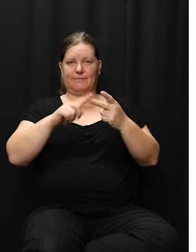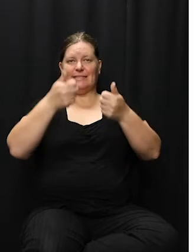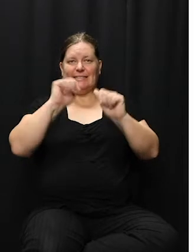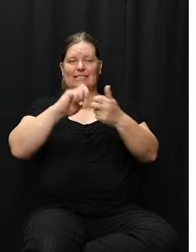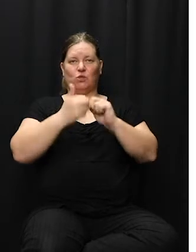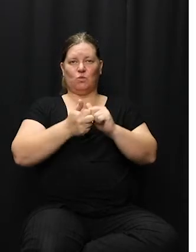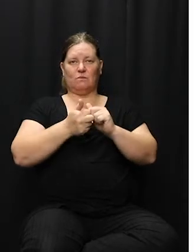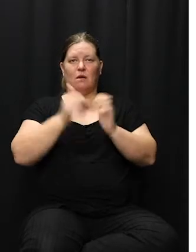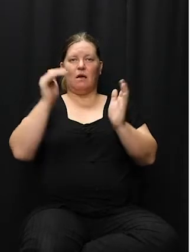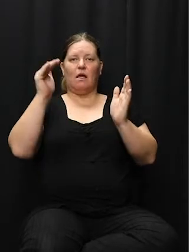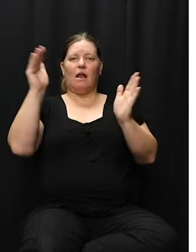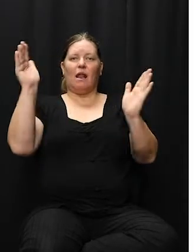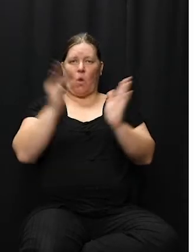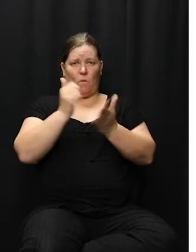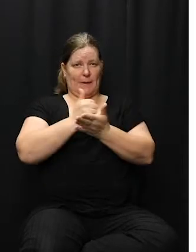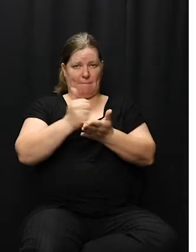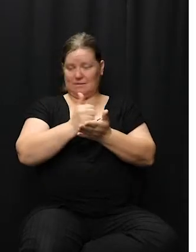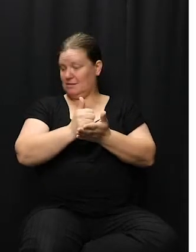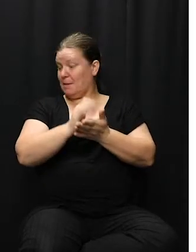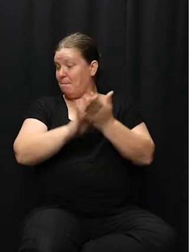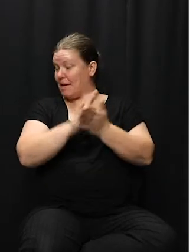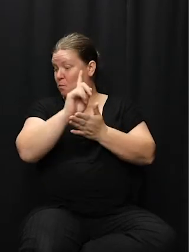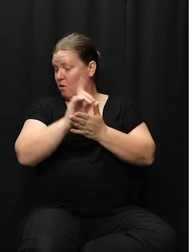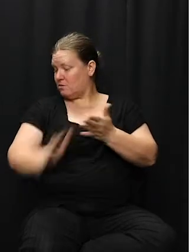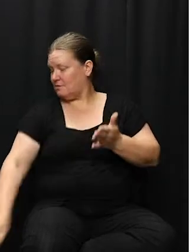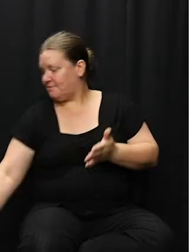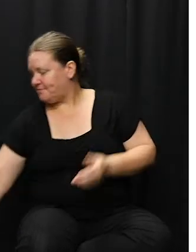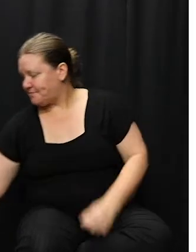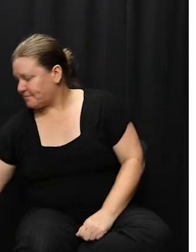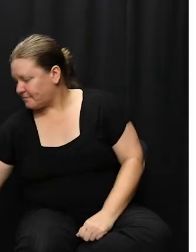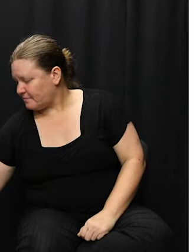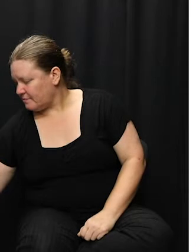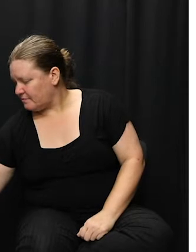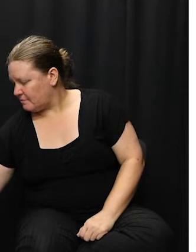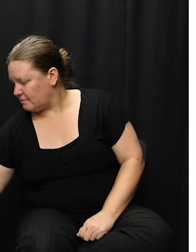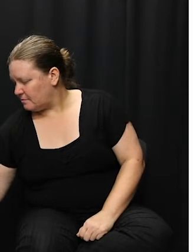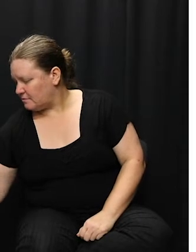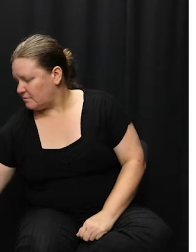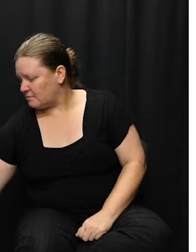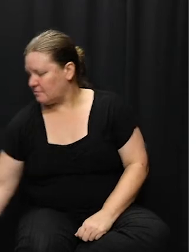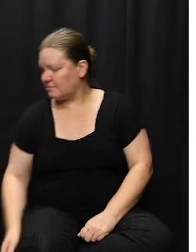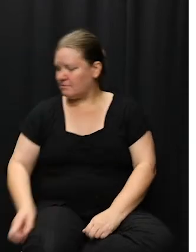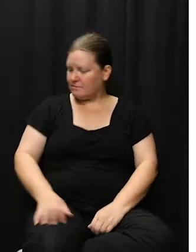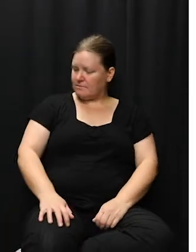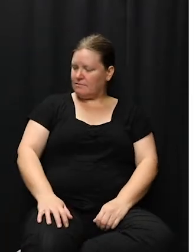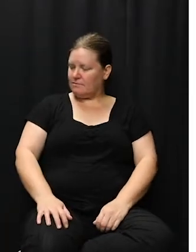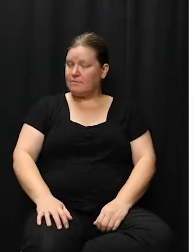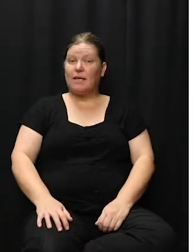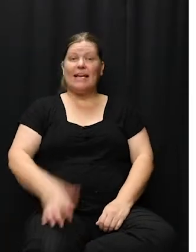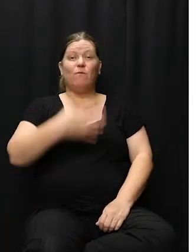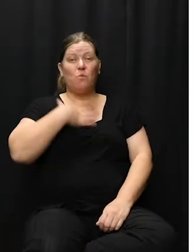that issue. Now we come to the issue of the low numbers of deaf students